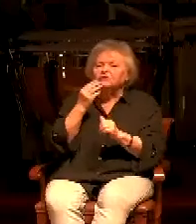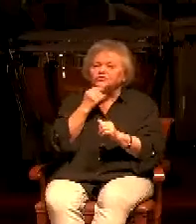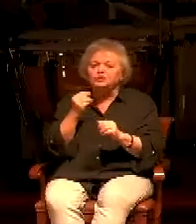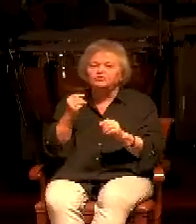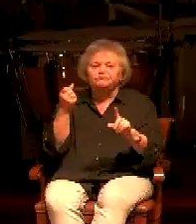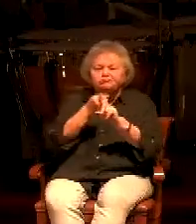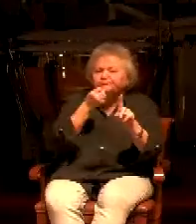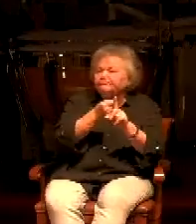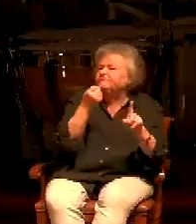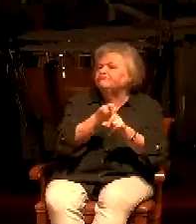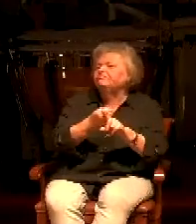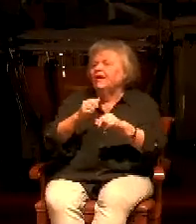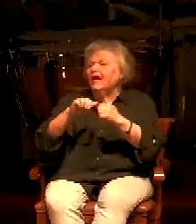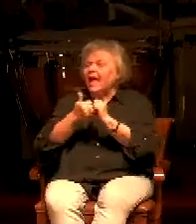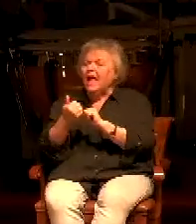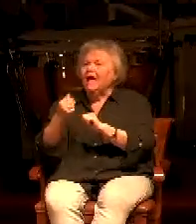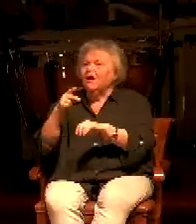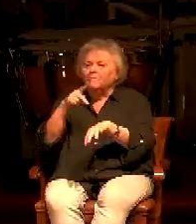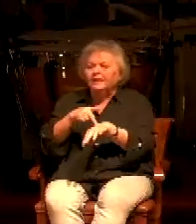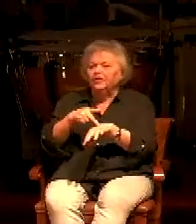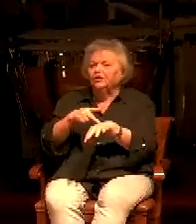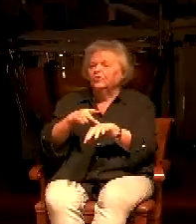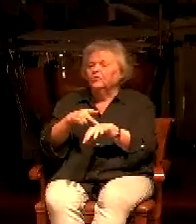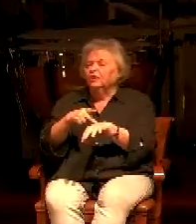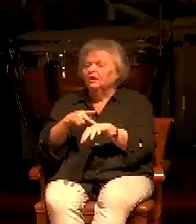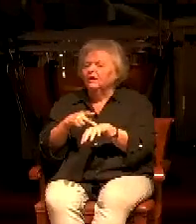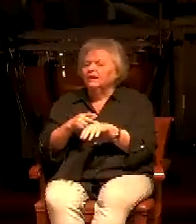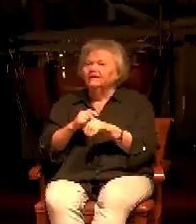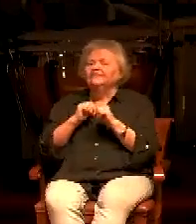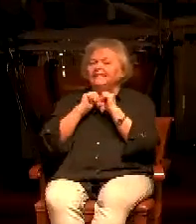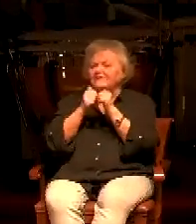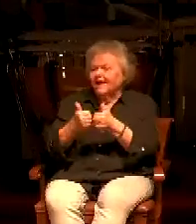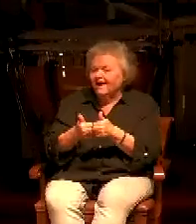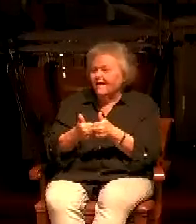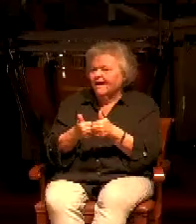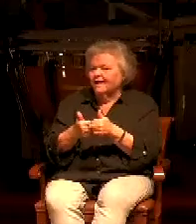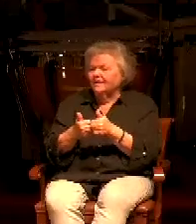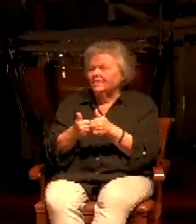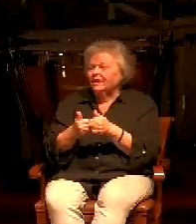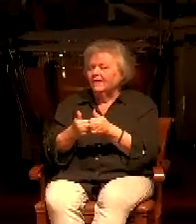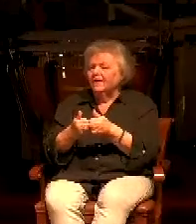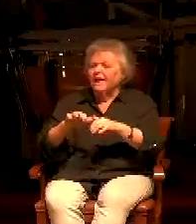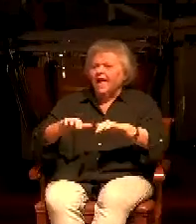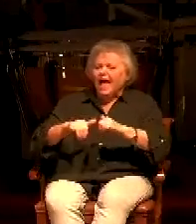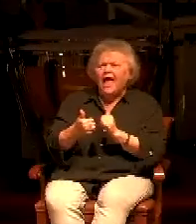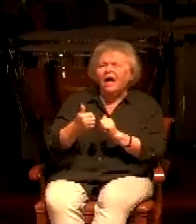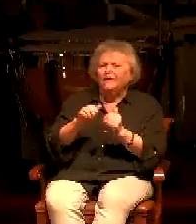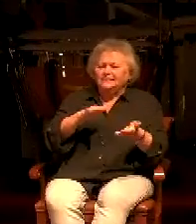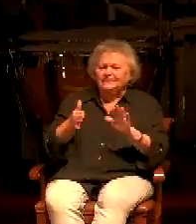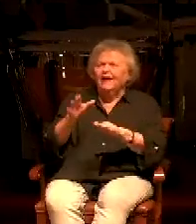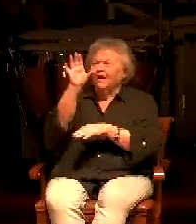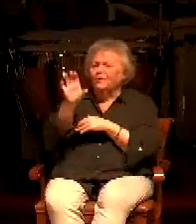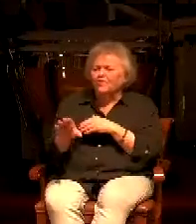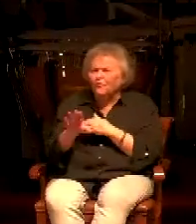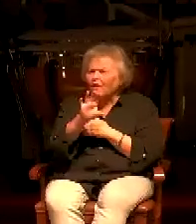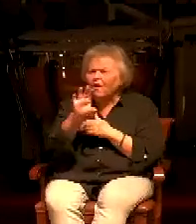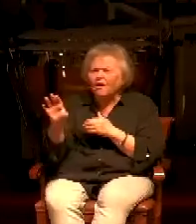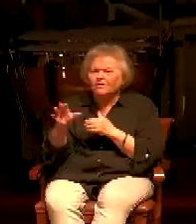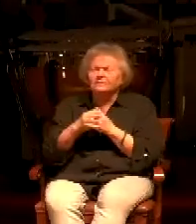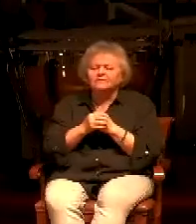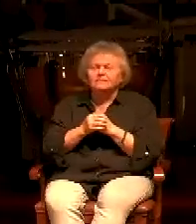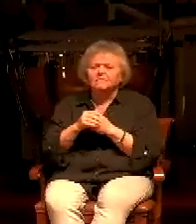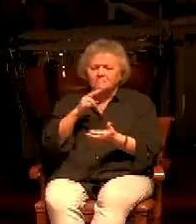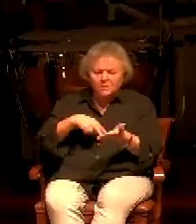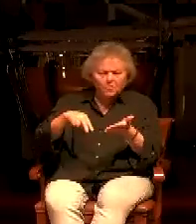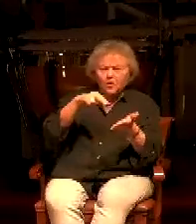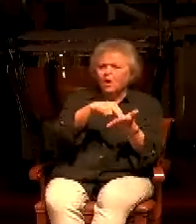how he was arrested, how he was carried off. We're going to look at how he died on the cross, how he rose from the grave. We're going to read the story, and much of that